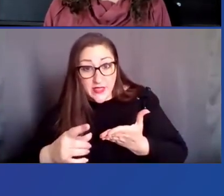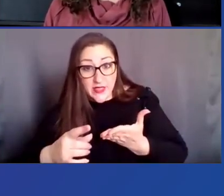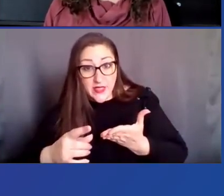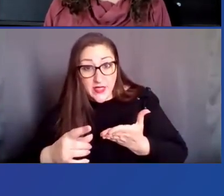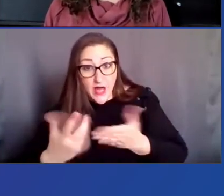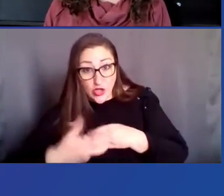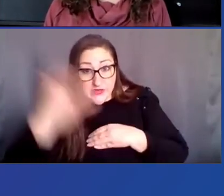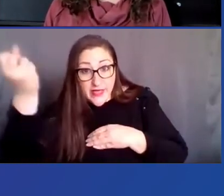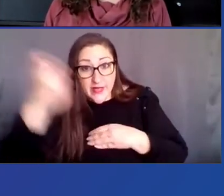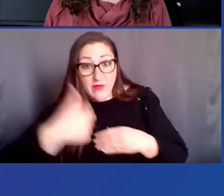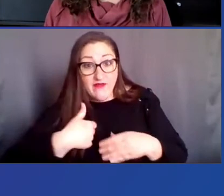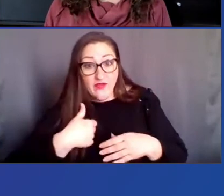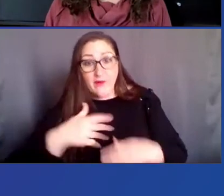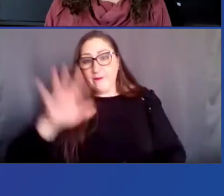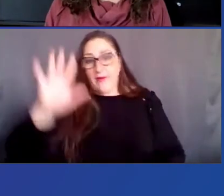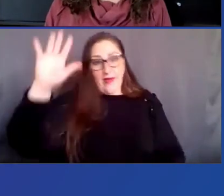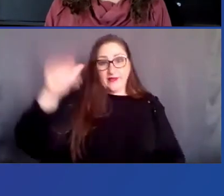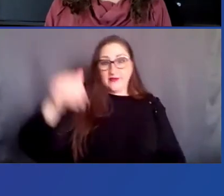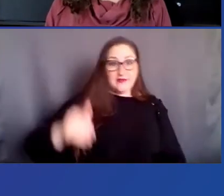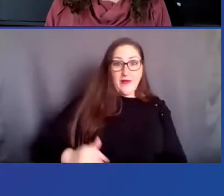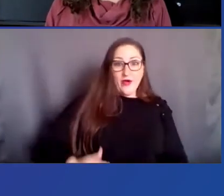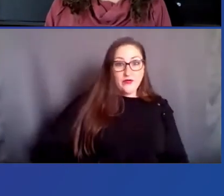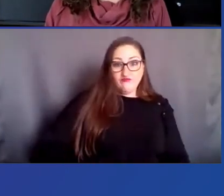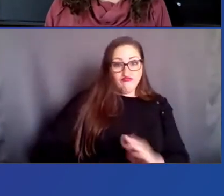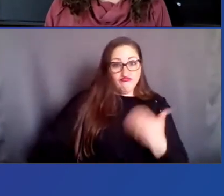I'm walking away.